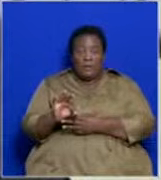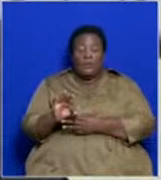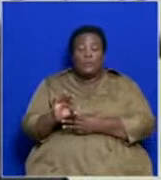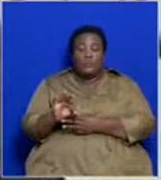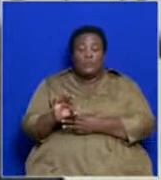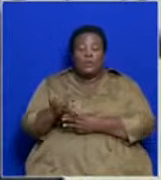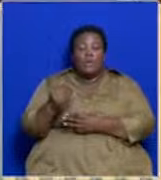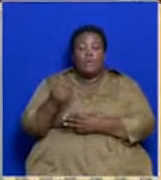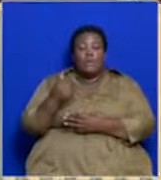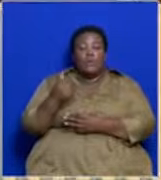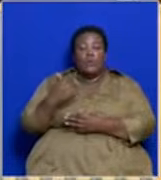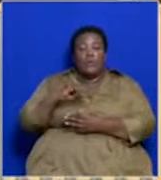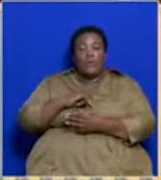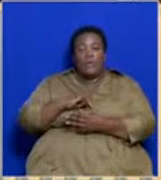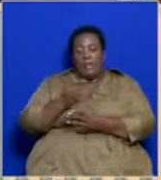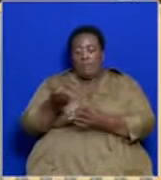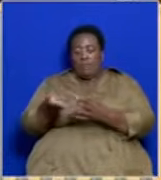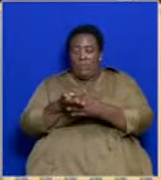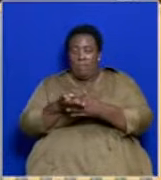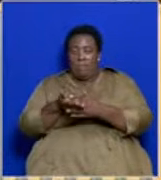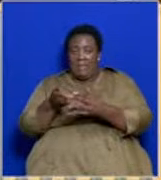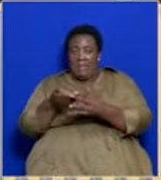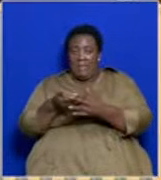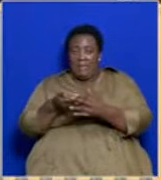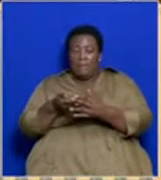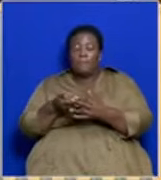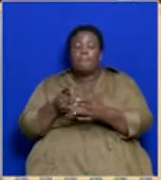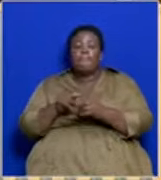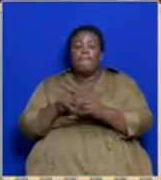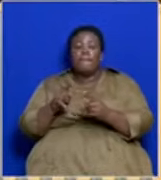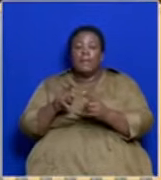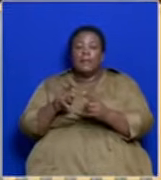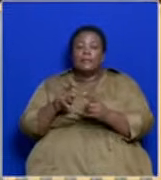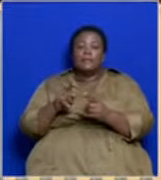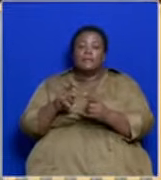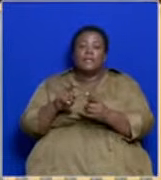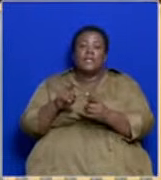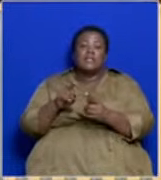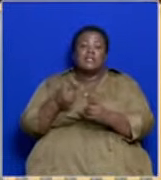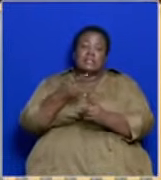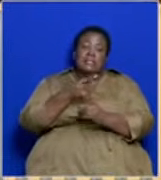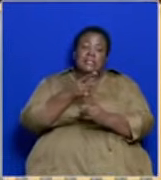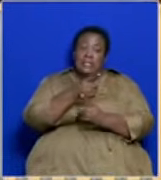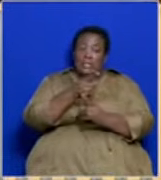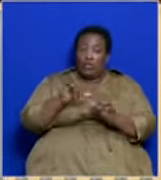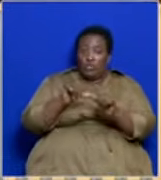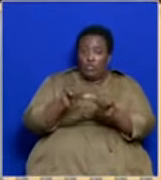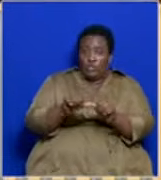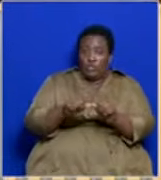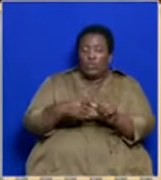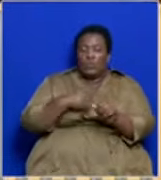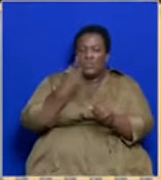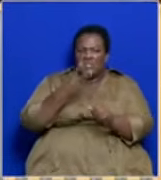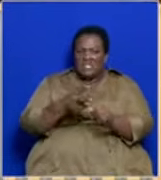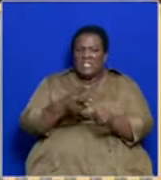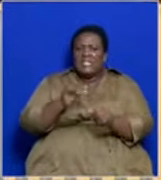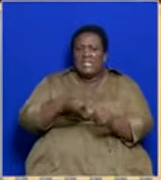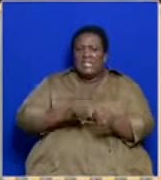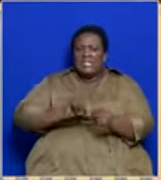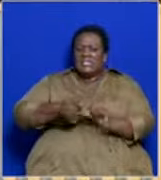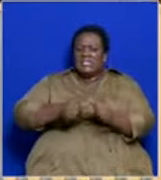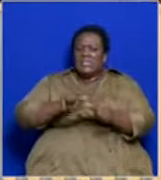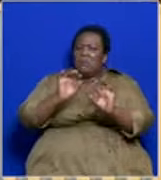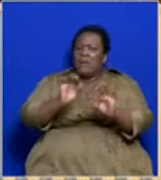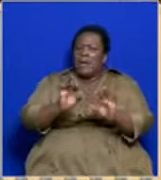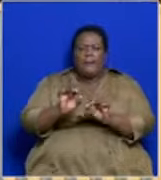there, but as he continues, we will realize that they are not in their right place. For the moment, we